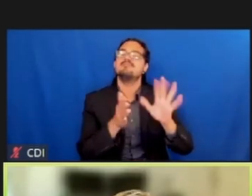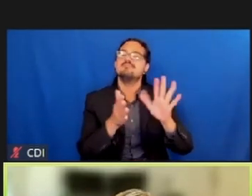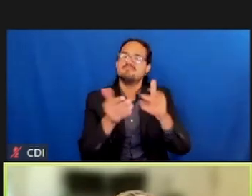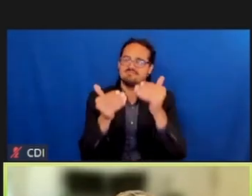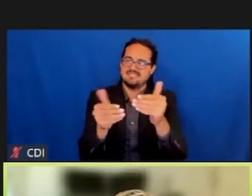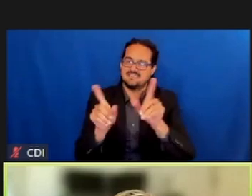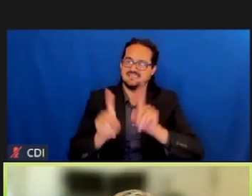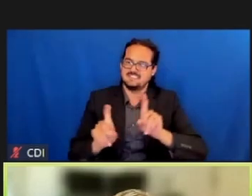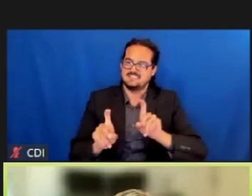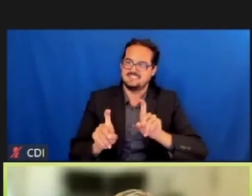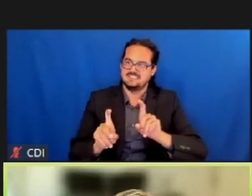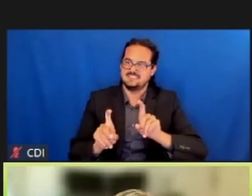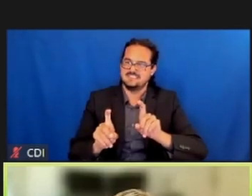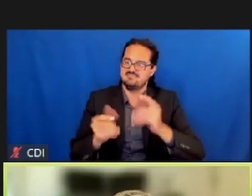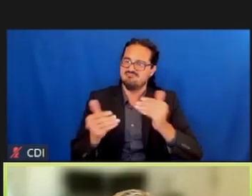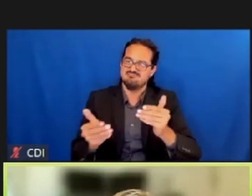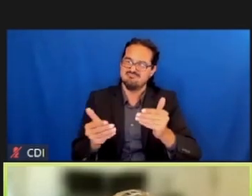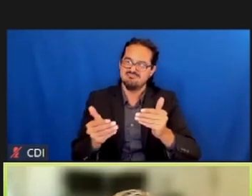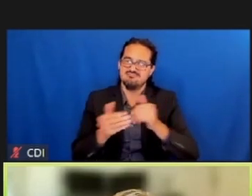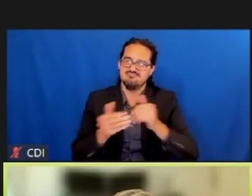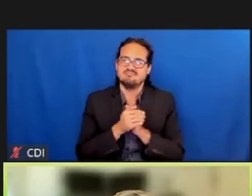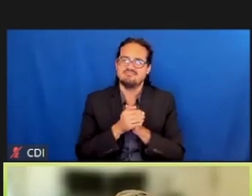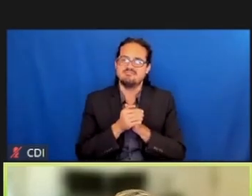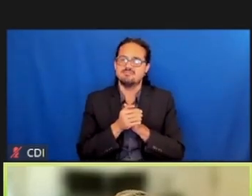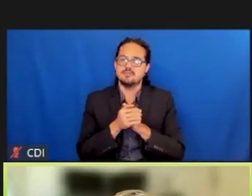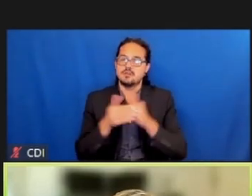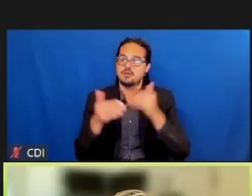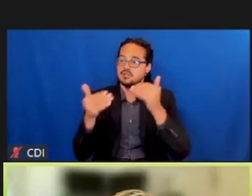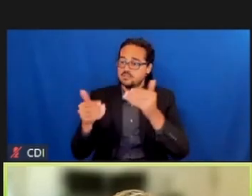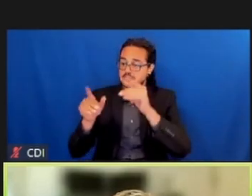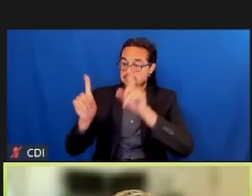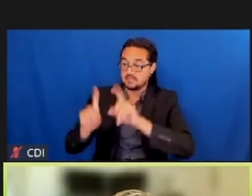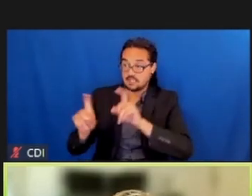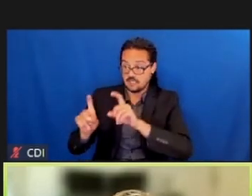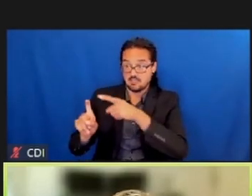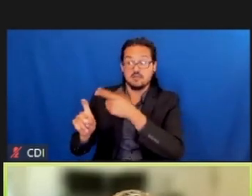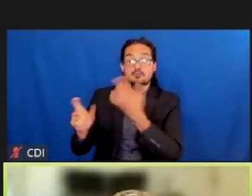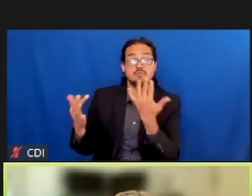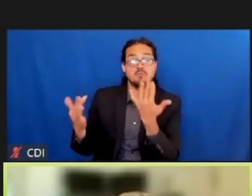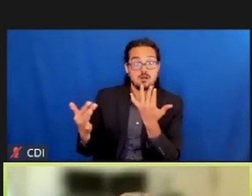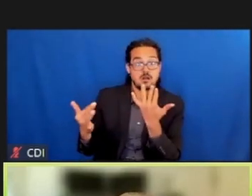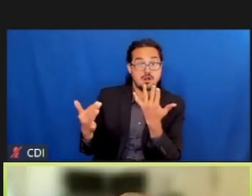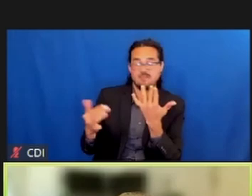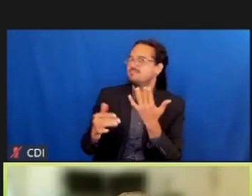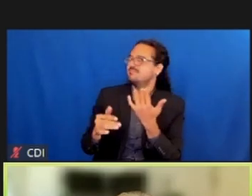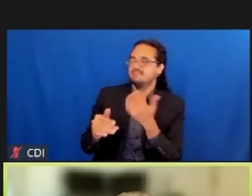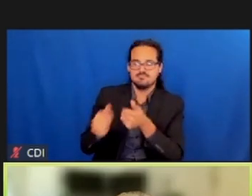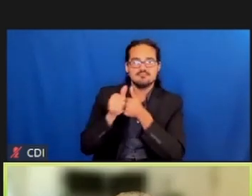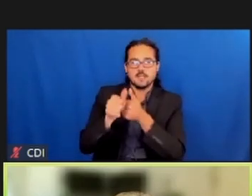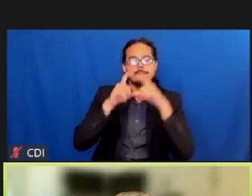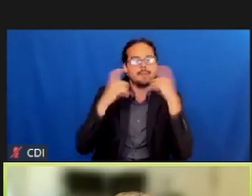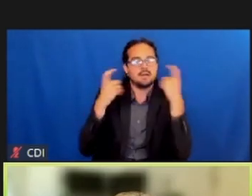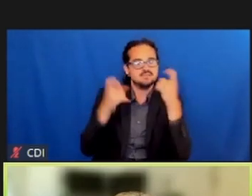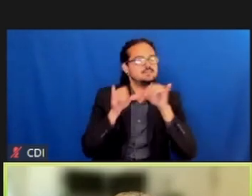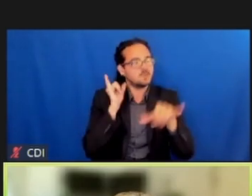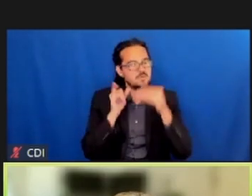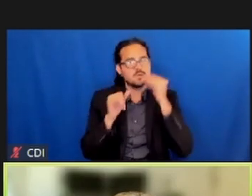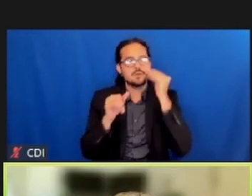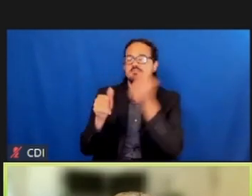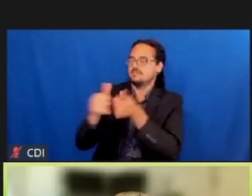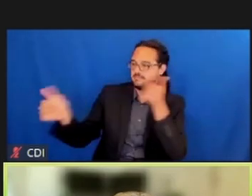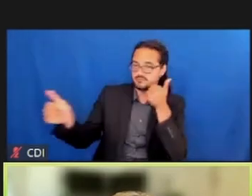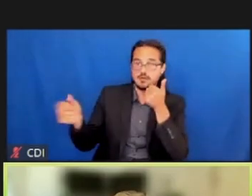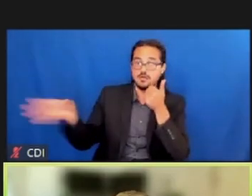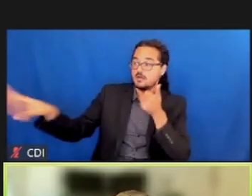back, you should be protecting yourself or protecting your family and others by wearing a mask. Travel. I think